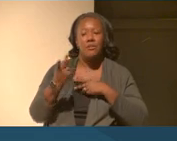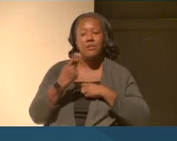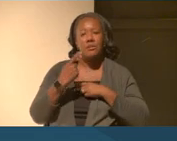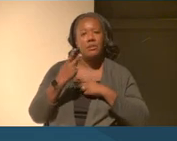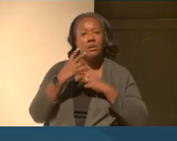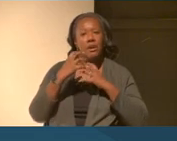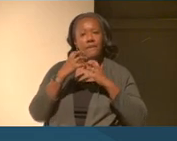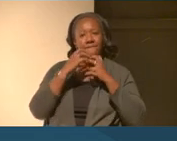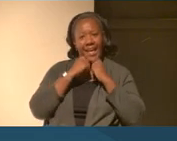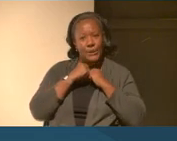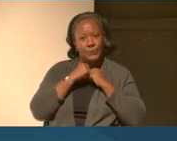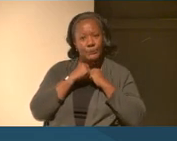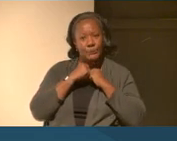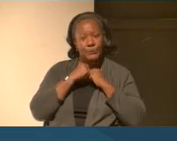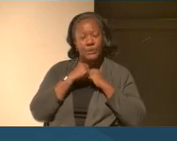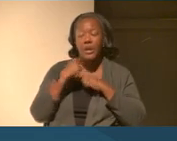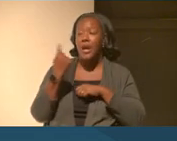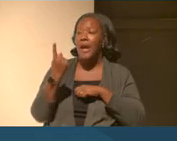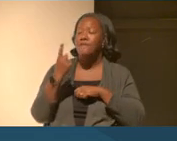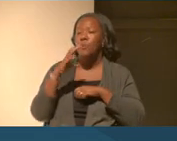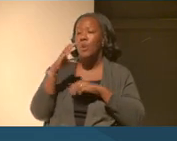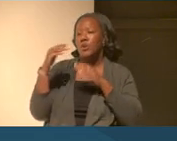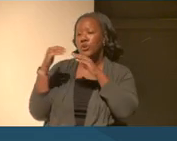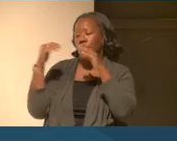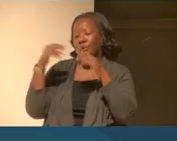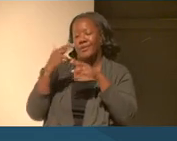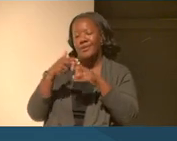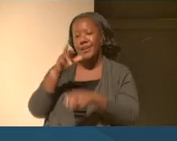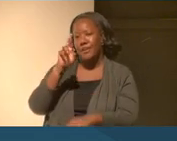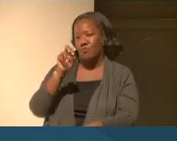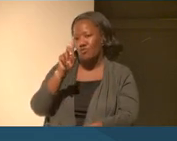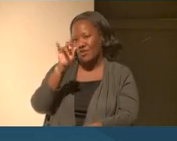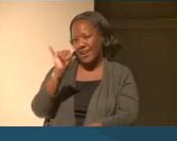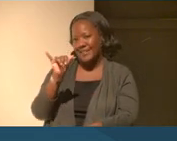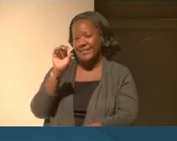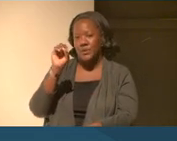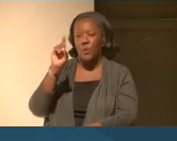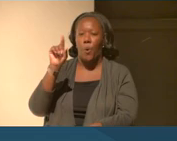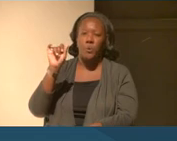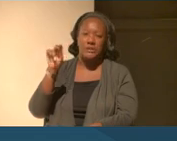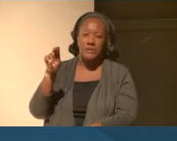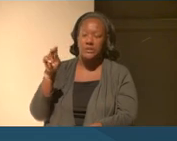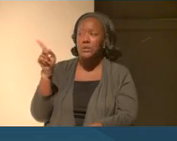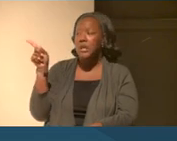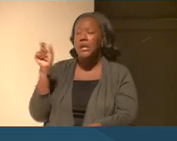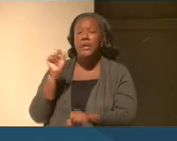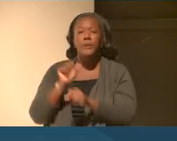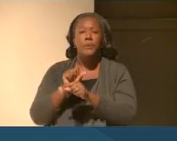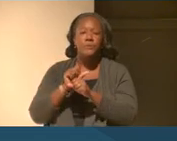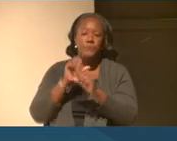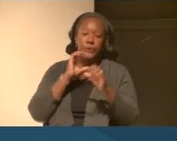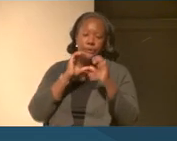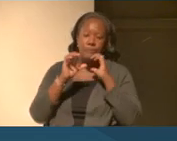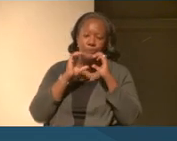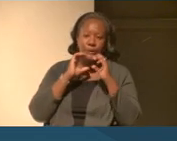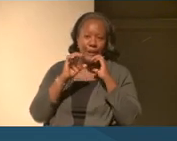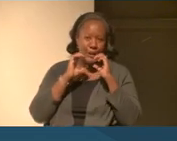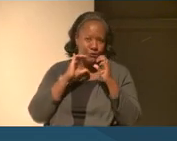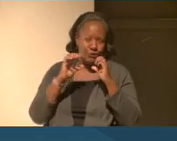a colleague named Randy Olson who talks about, he works on communication from the perspective